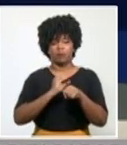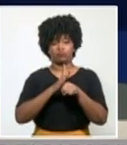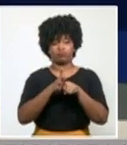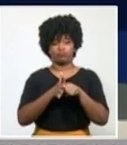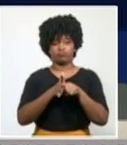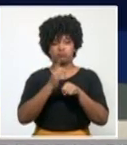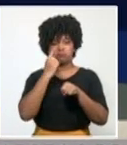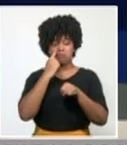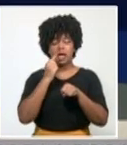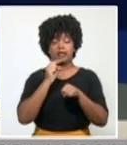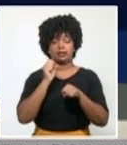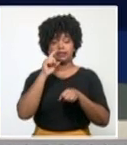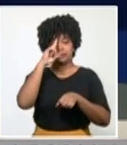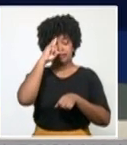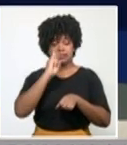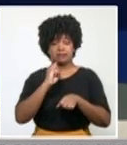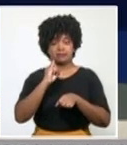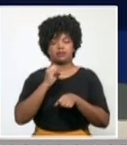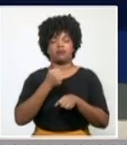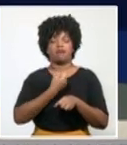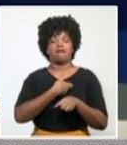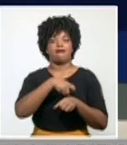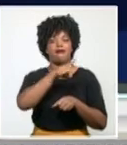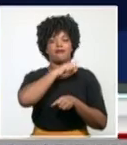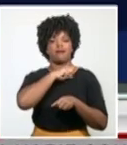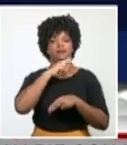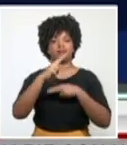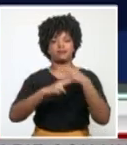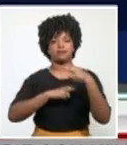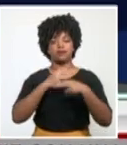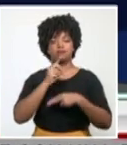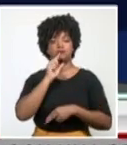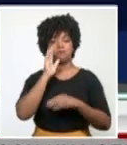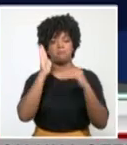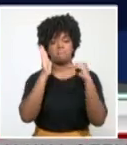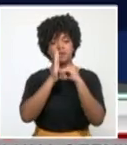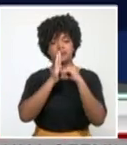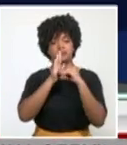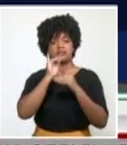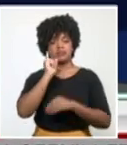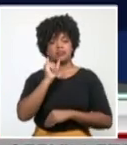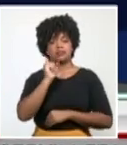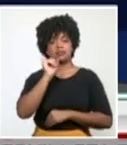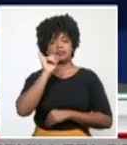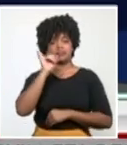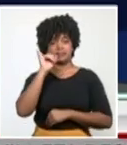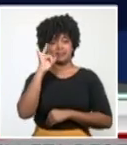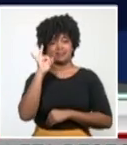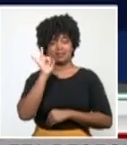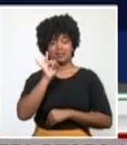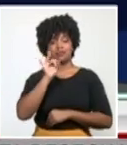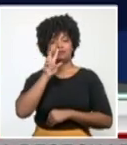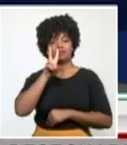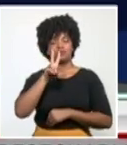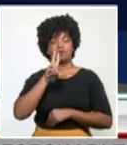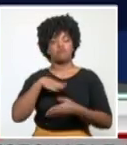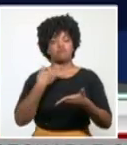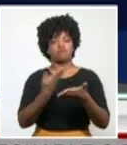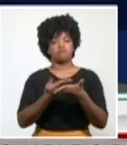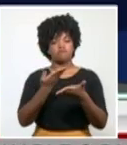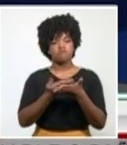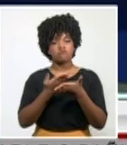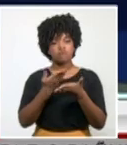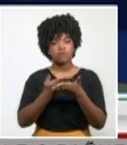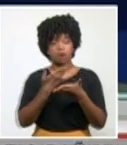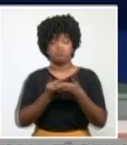1,773 samples, 49 tested positive for COVID-19, a total of 2.9% of the samples that